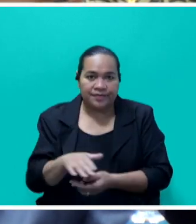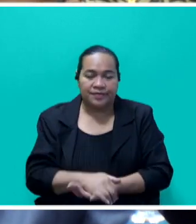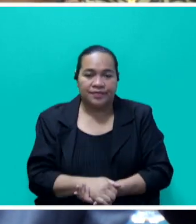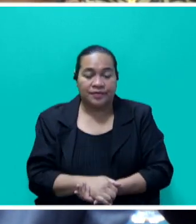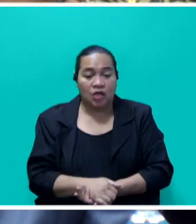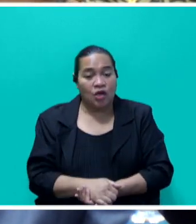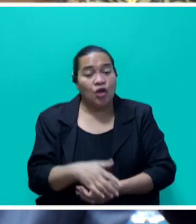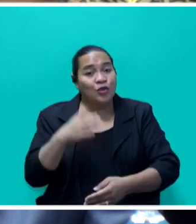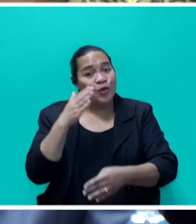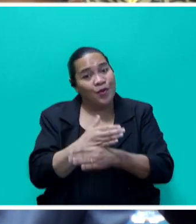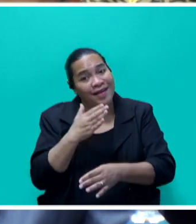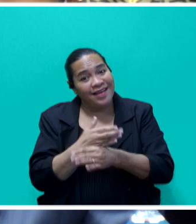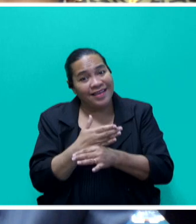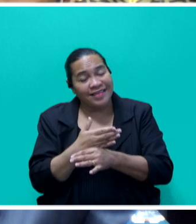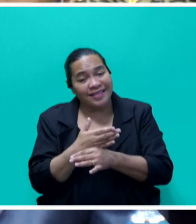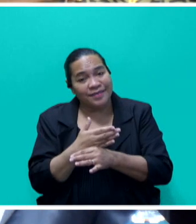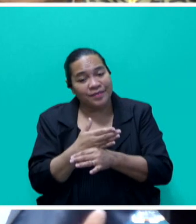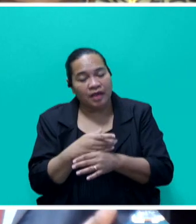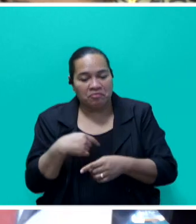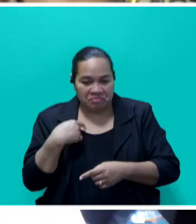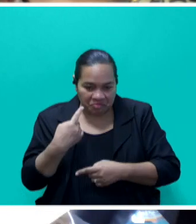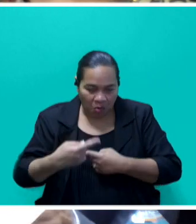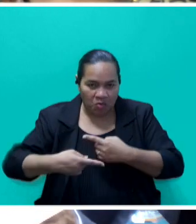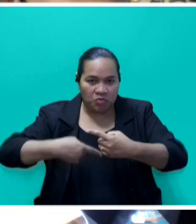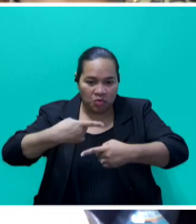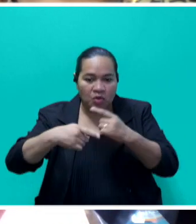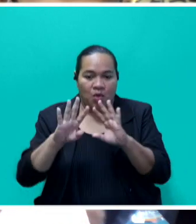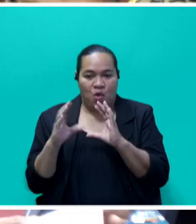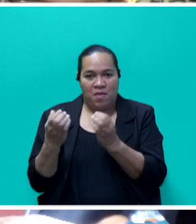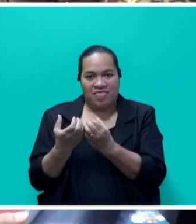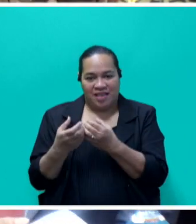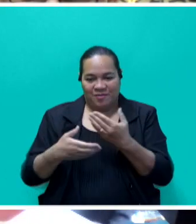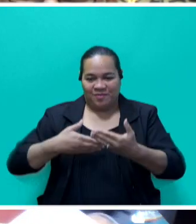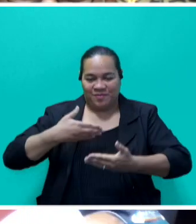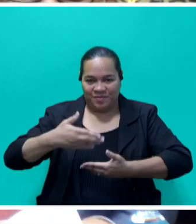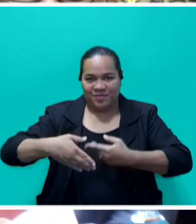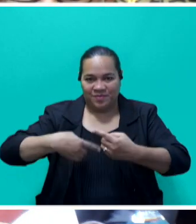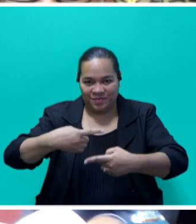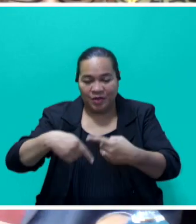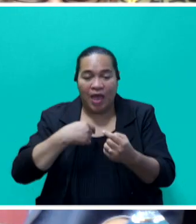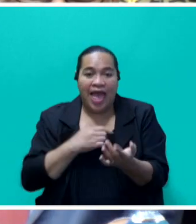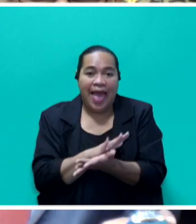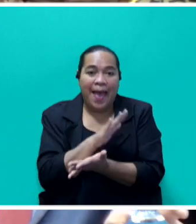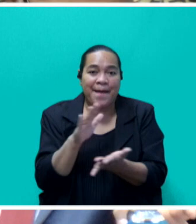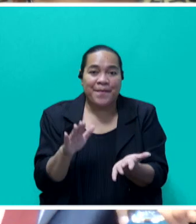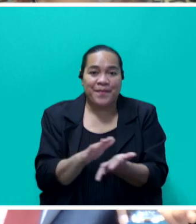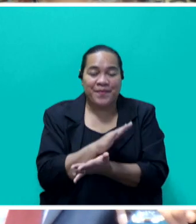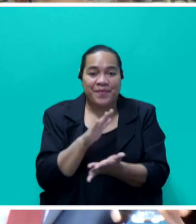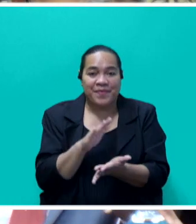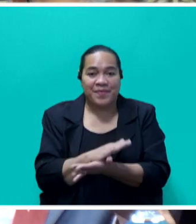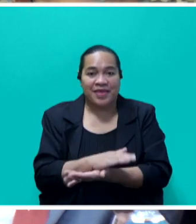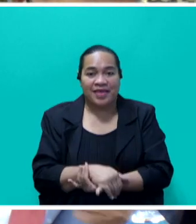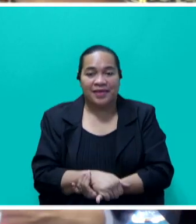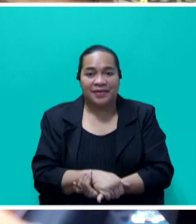work has been ongoing with the committee, and we are happy to say